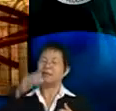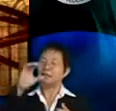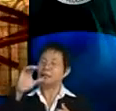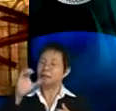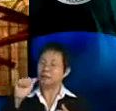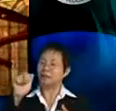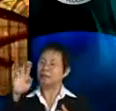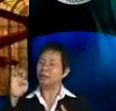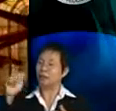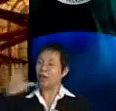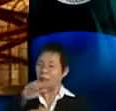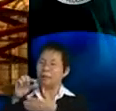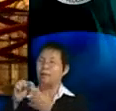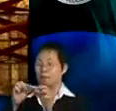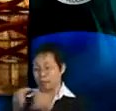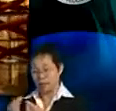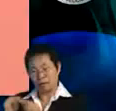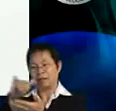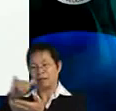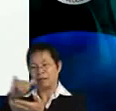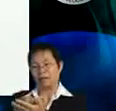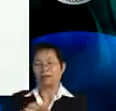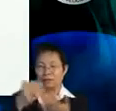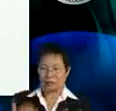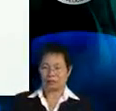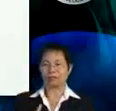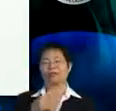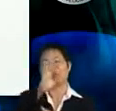beans. Next is fats.